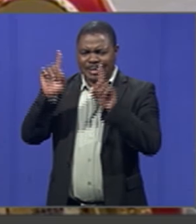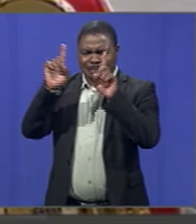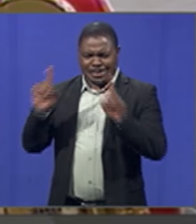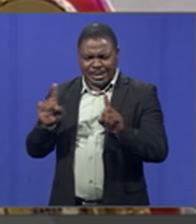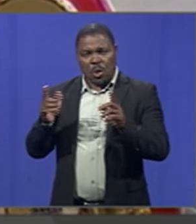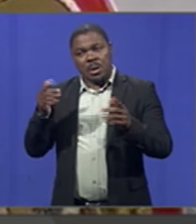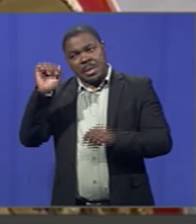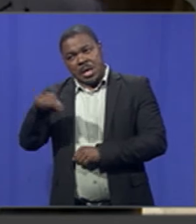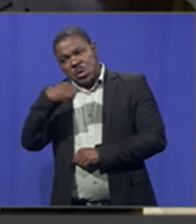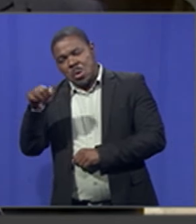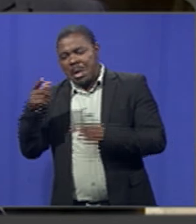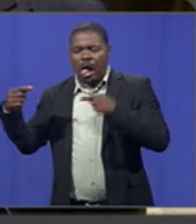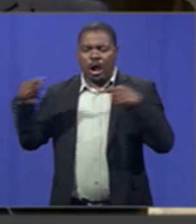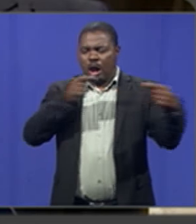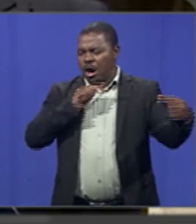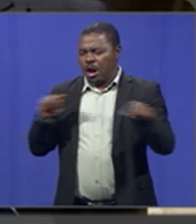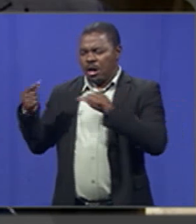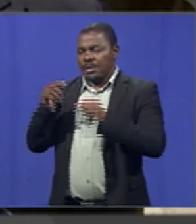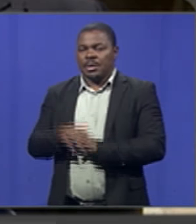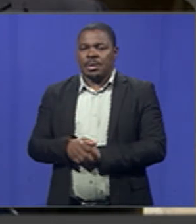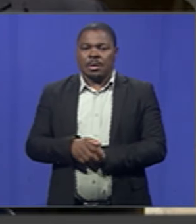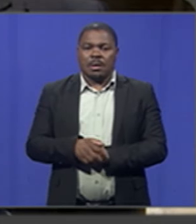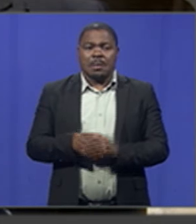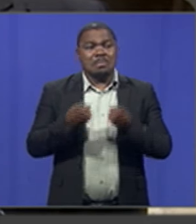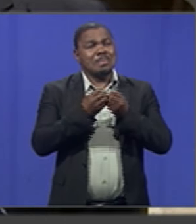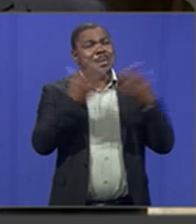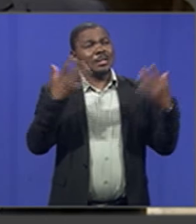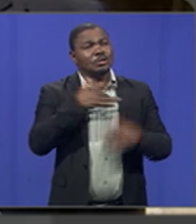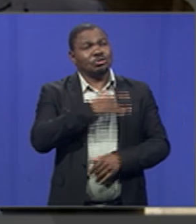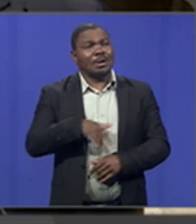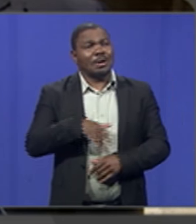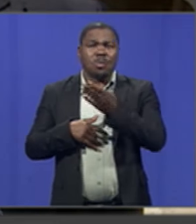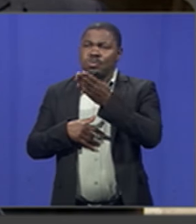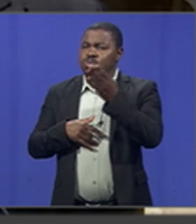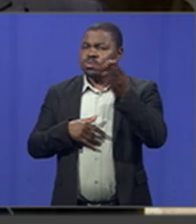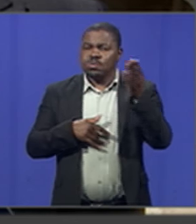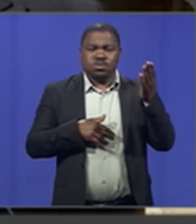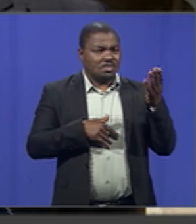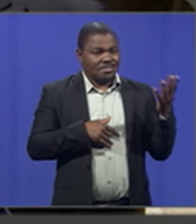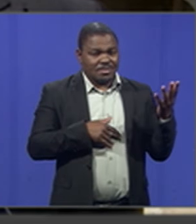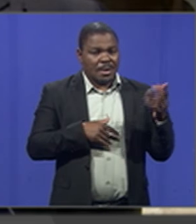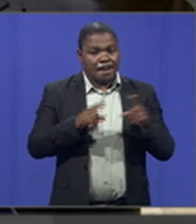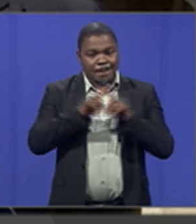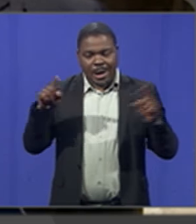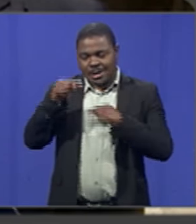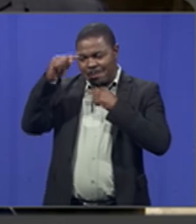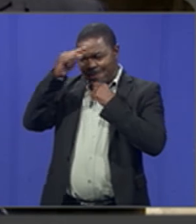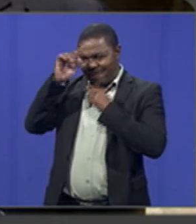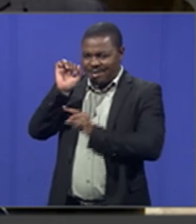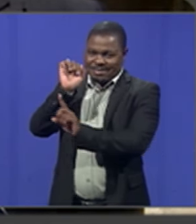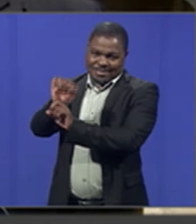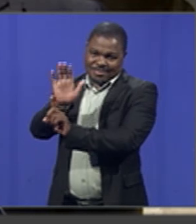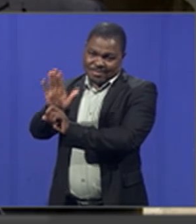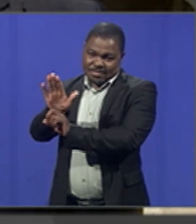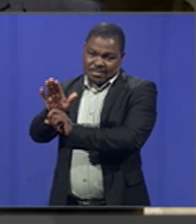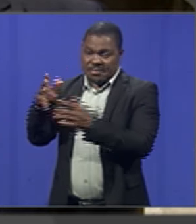kgethegileng kgotsa nya. Here you have got so many champions. So what determines that is the profile. When